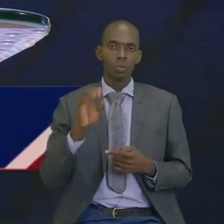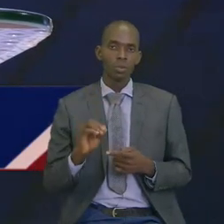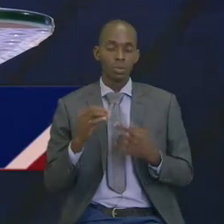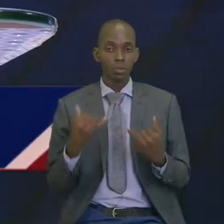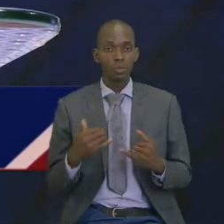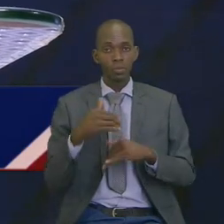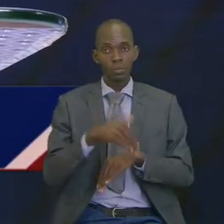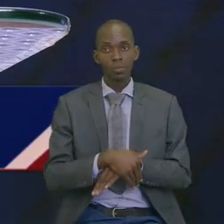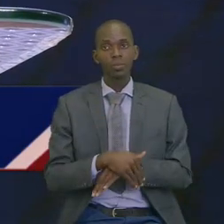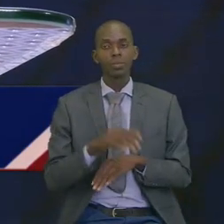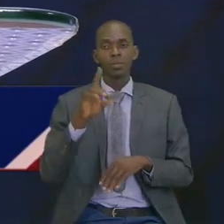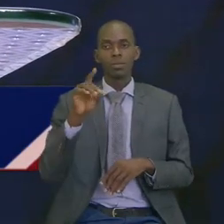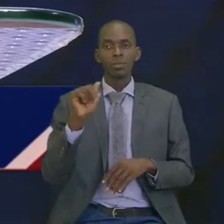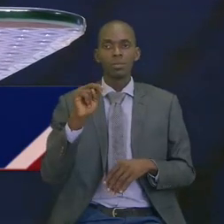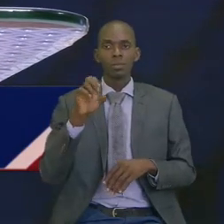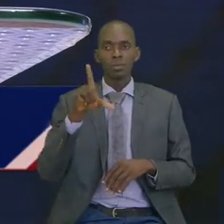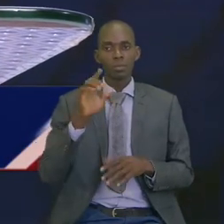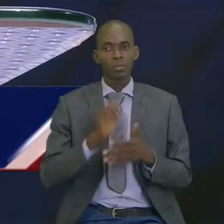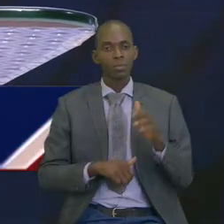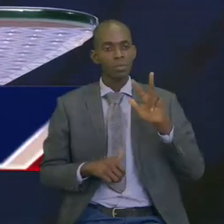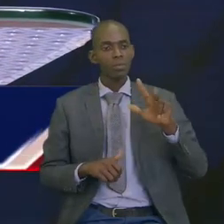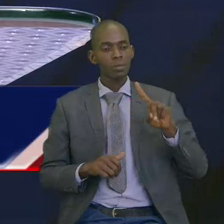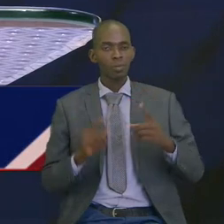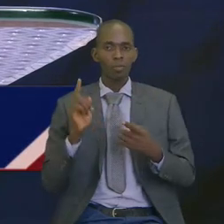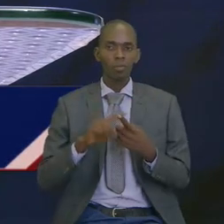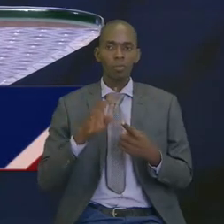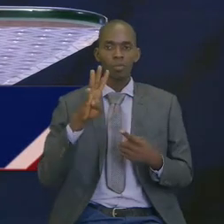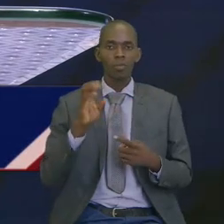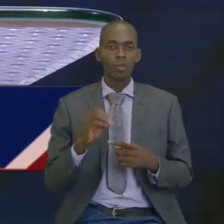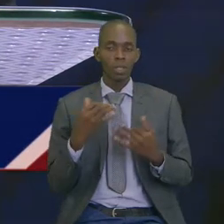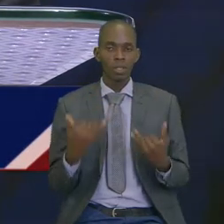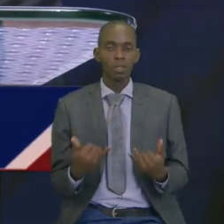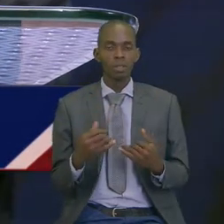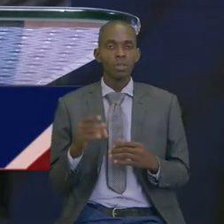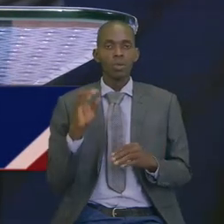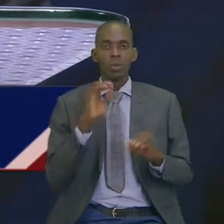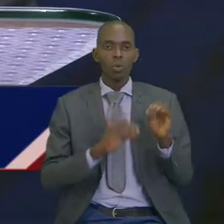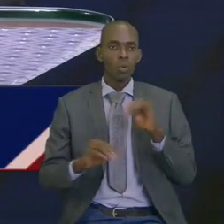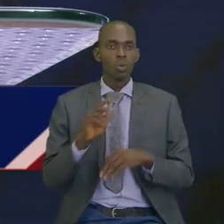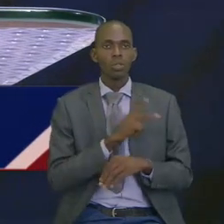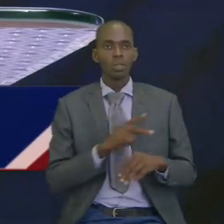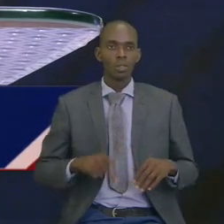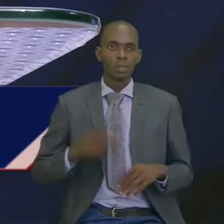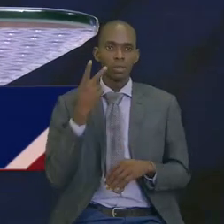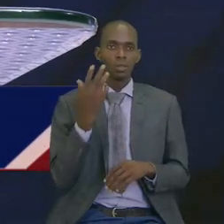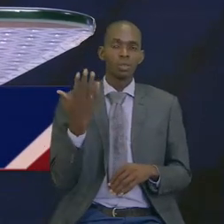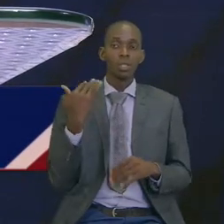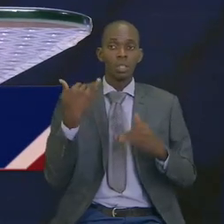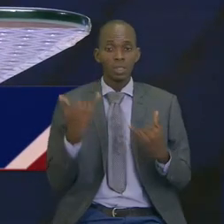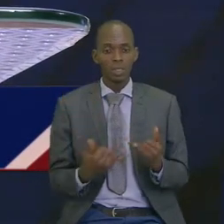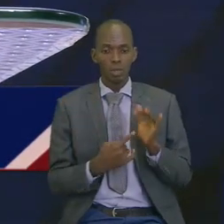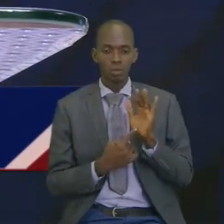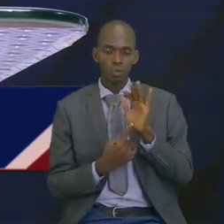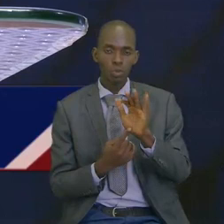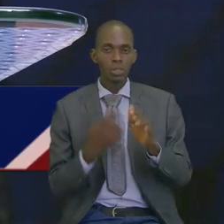tonight. Daniel chapter 2, verse 31, thou, O king, sawest. It was now relating the dream